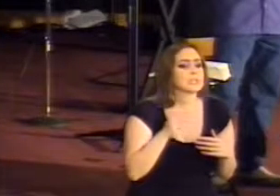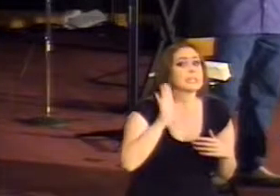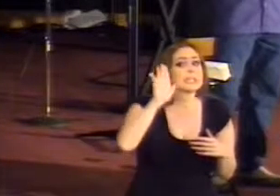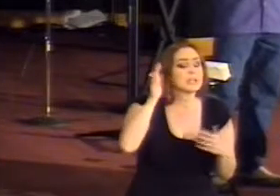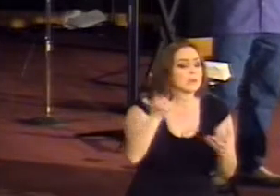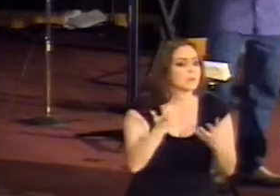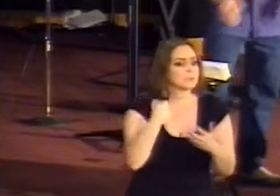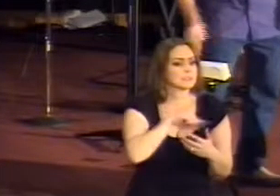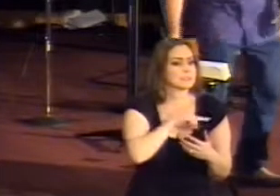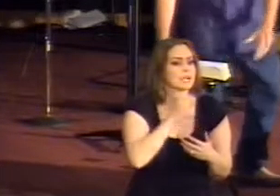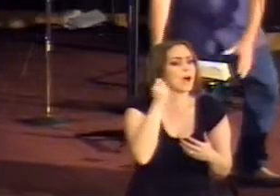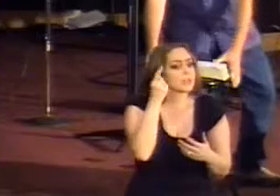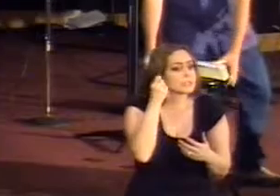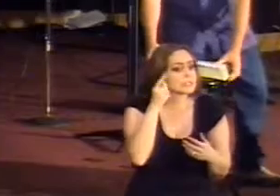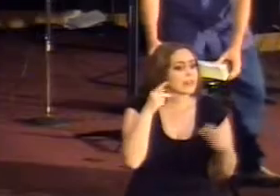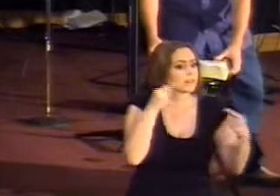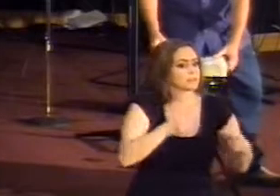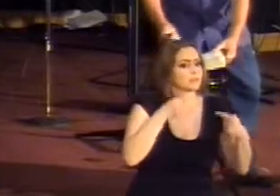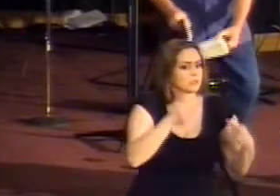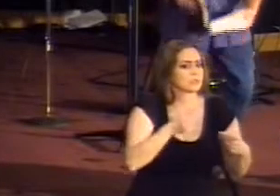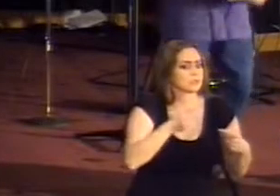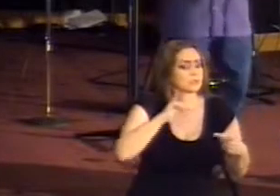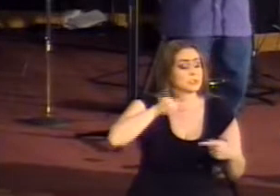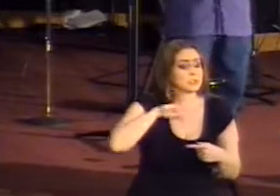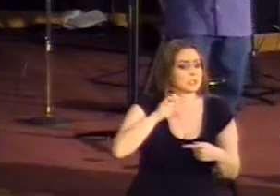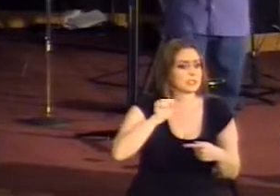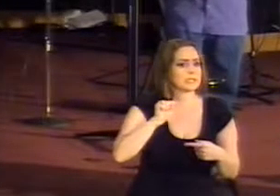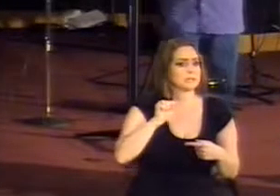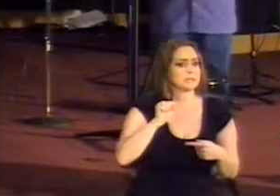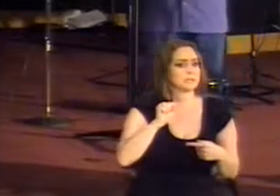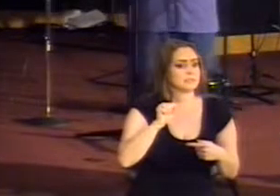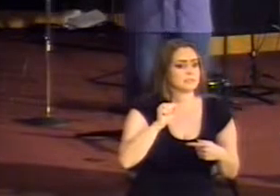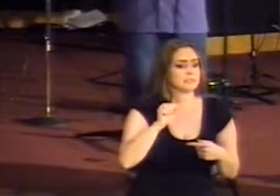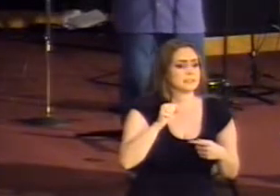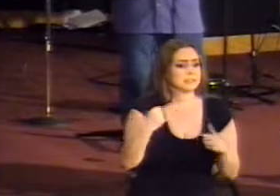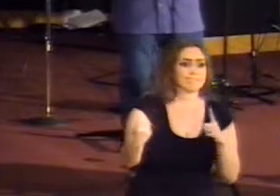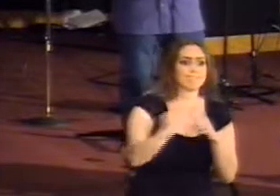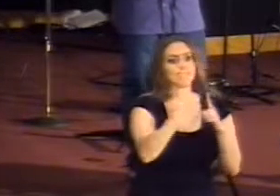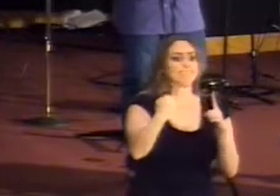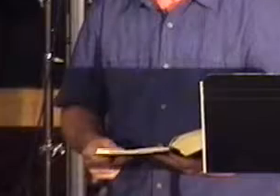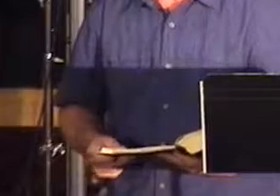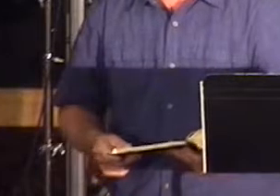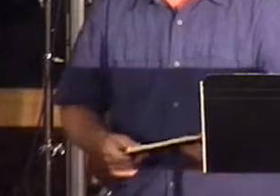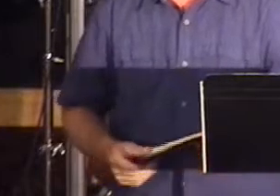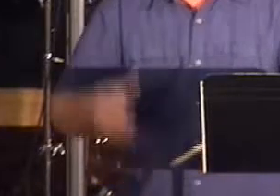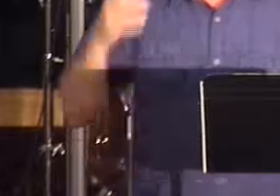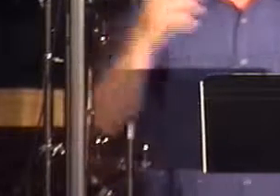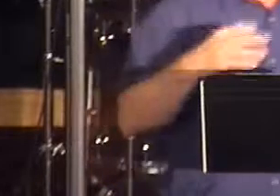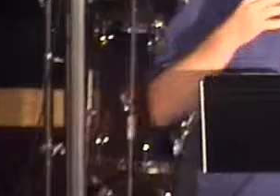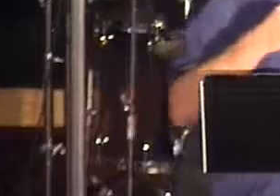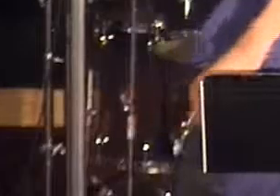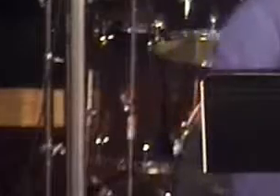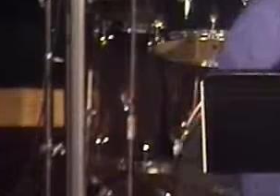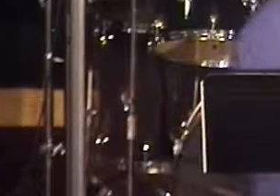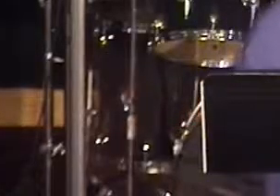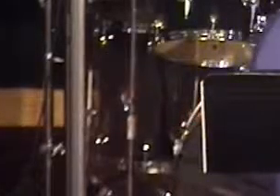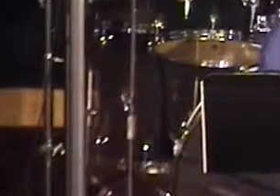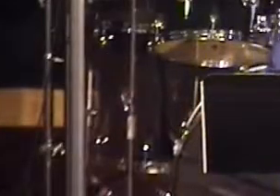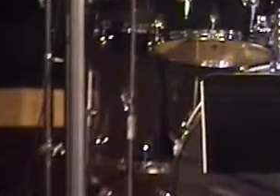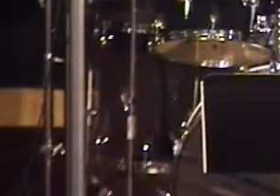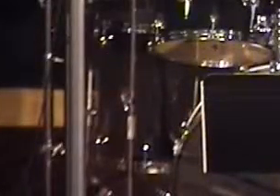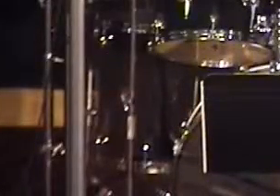struggle. You know, James is a hard hitter, isn't he? Man, he hits you right between the eyes. He tells you exactly what's going on. And so, but the point